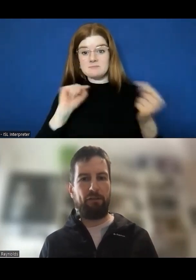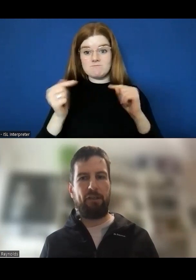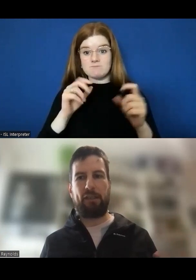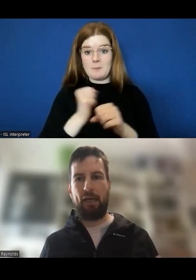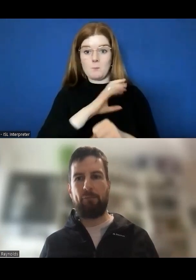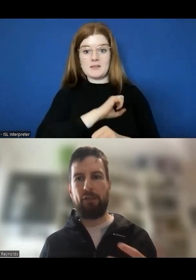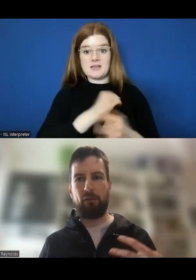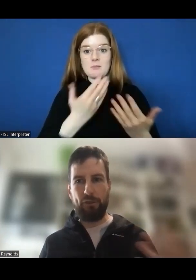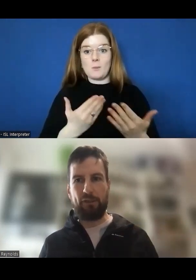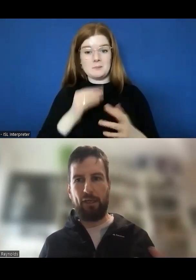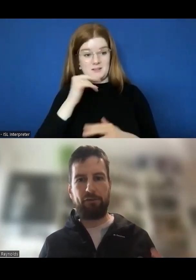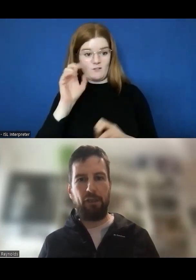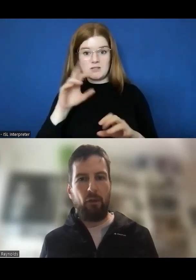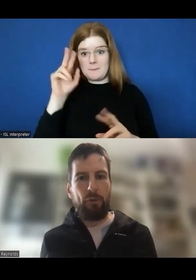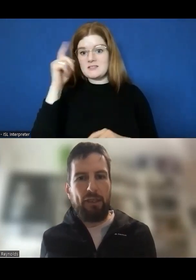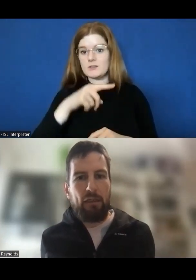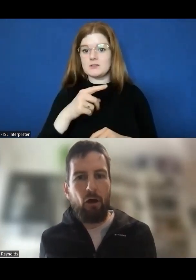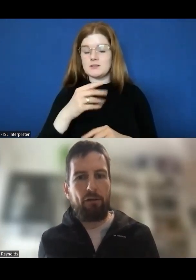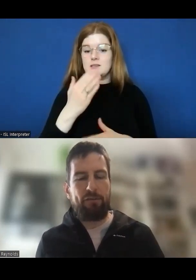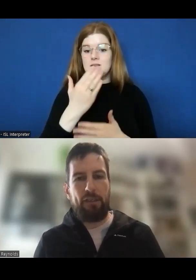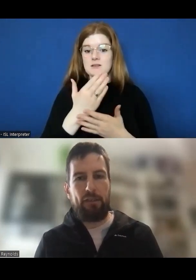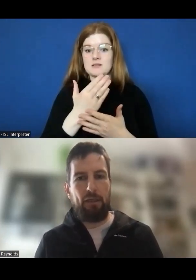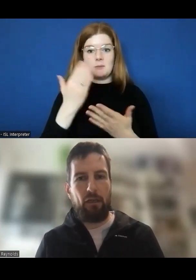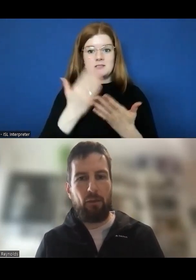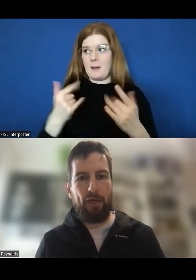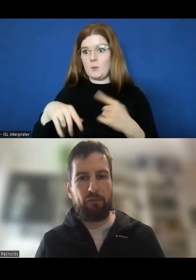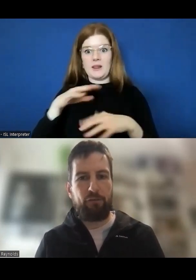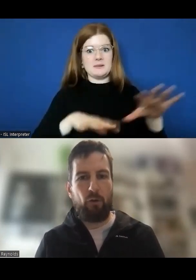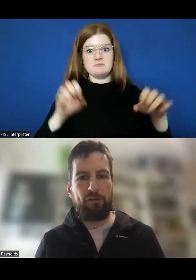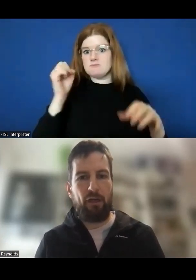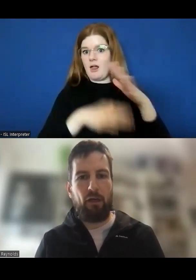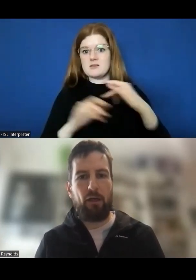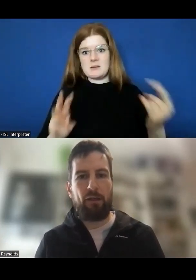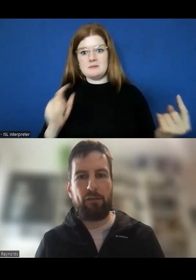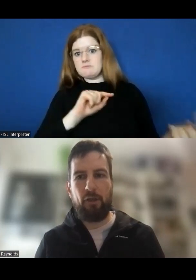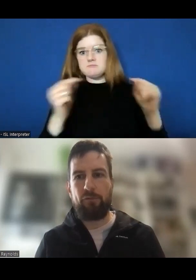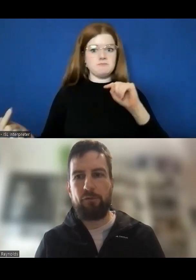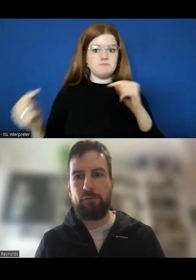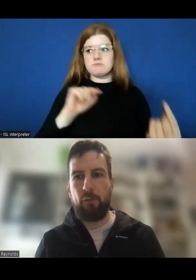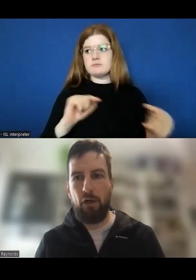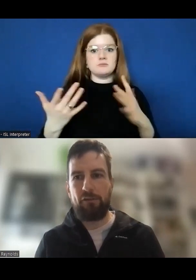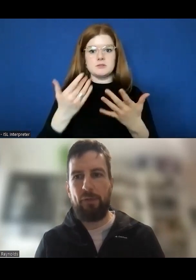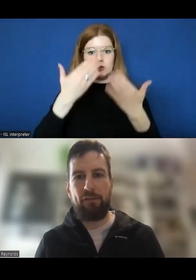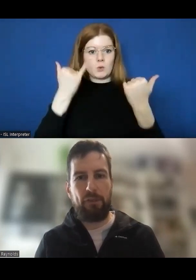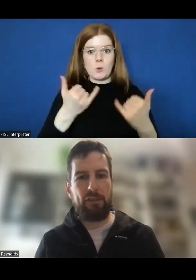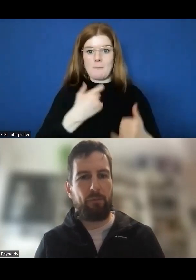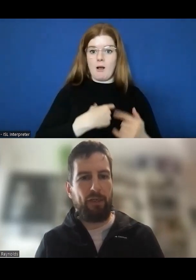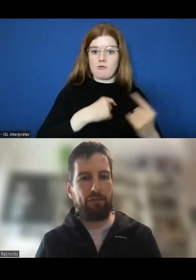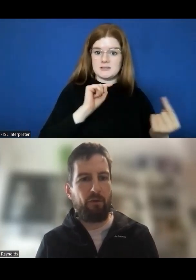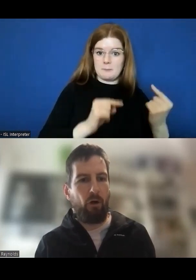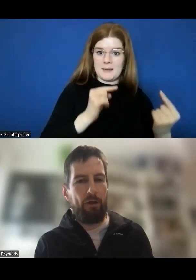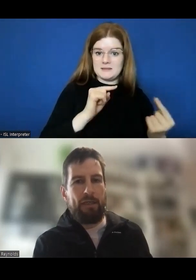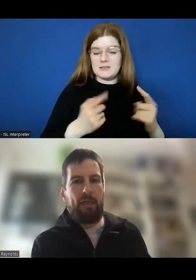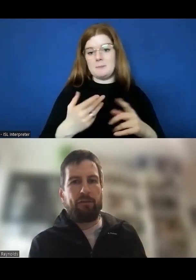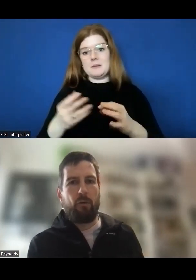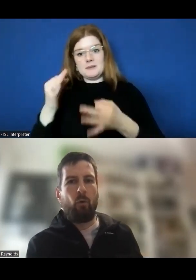Palestine is, it can be, you know, we can get lost in a lot of back and forth in terms of, you know, moral debates, political debates, and